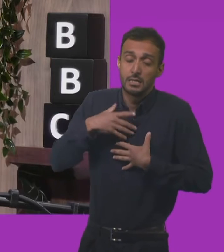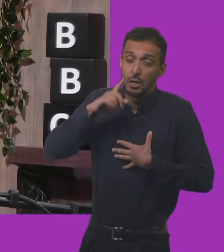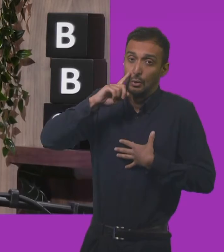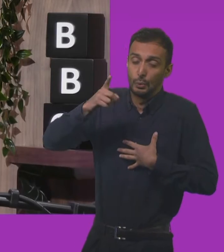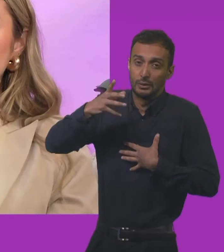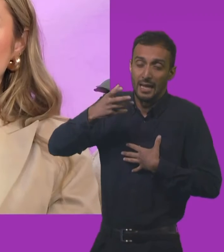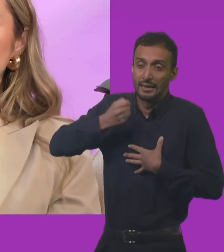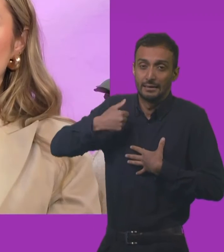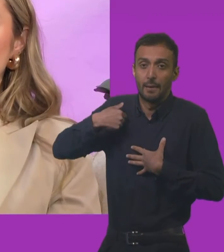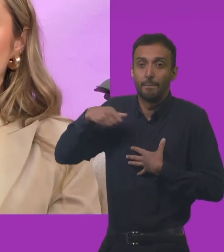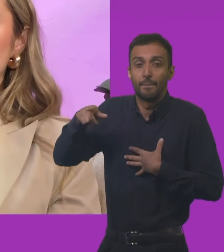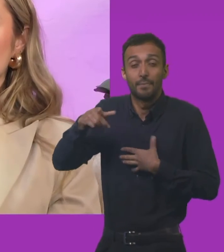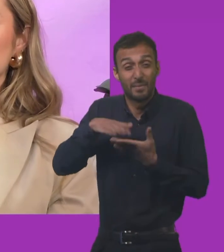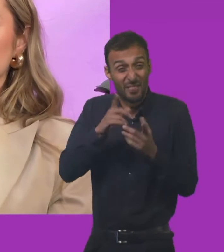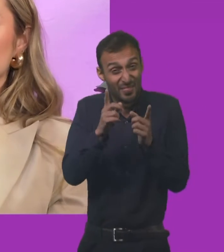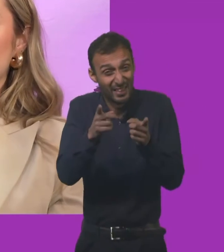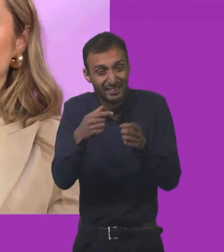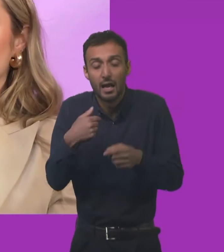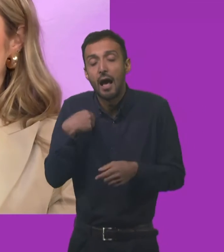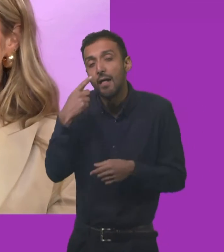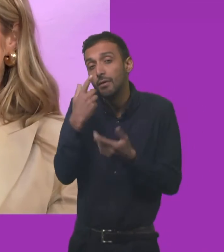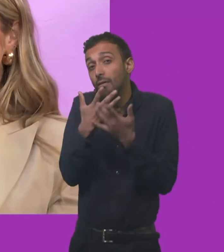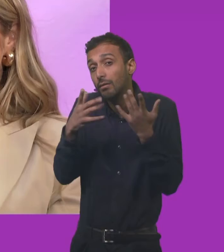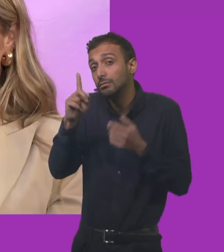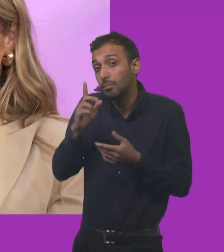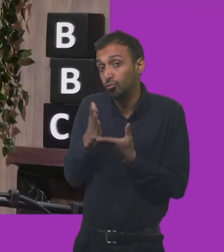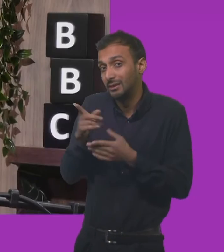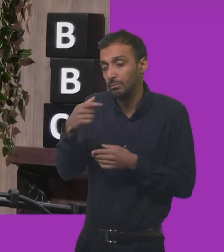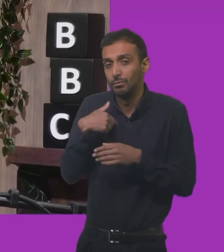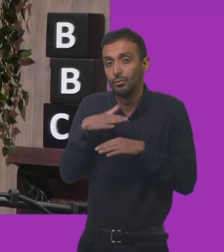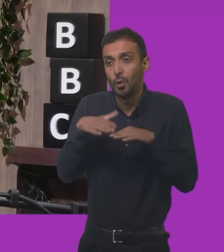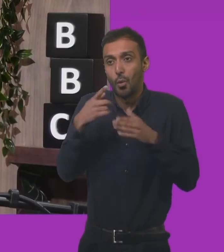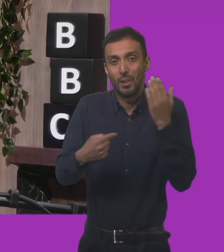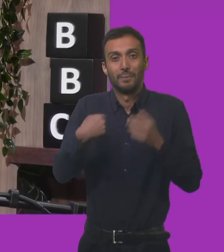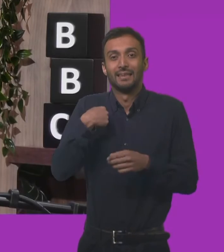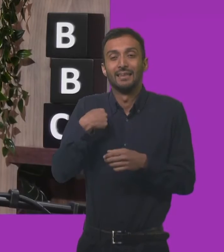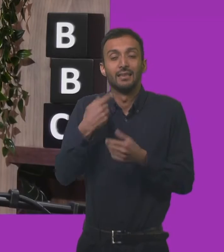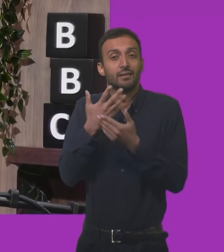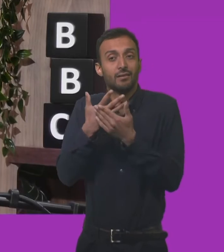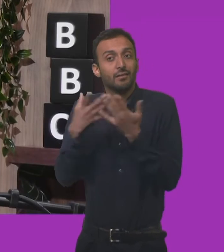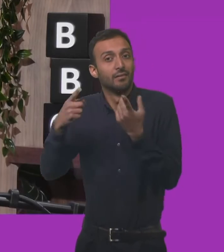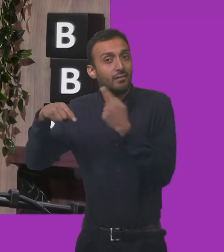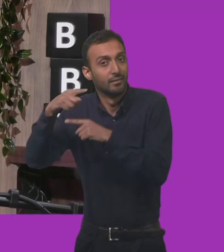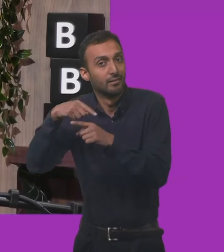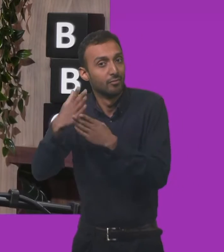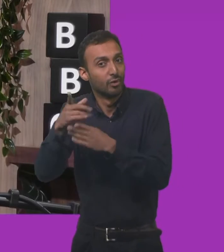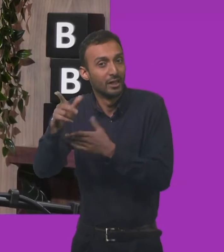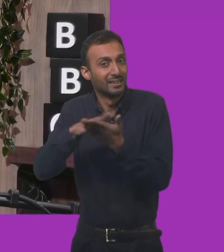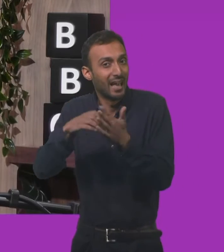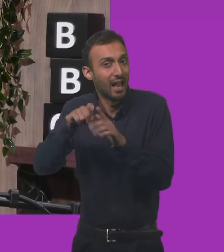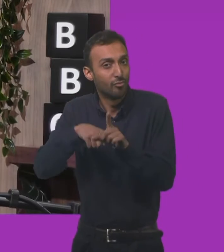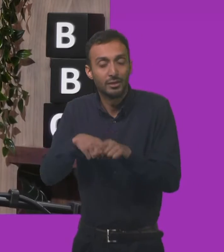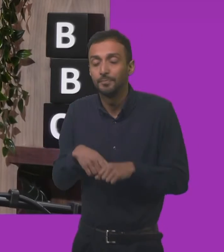reason why you... I think there was quite a lot of people that trusted Harry. Like, it wasn't just me. Seeing as we're a disability podcast, can we chat a bit about